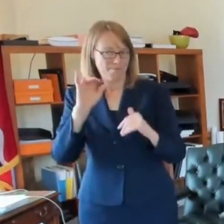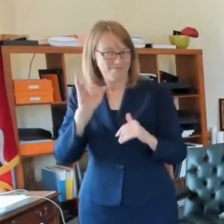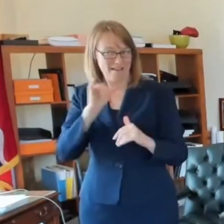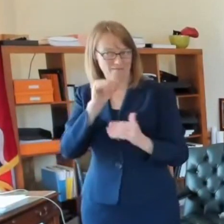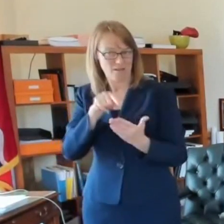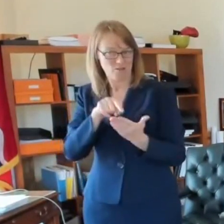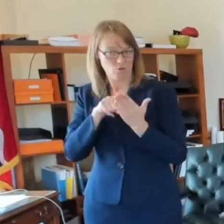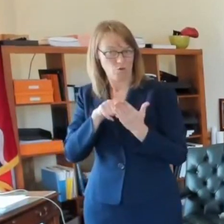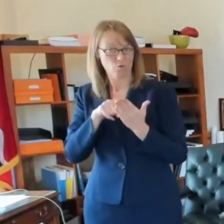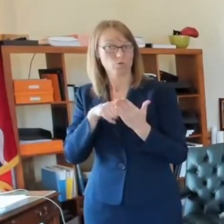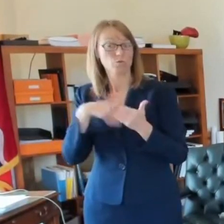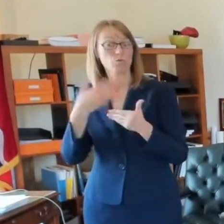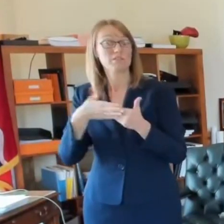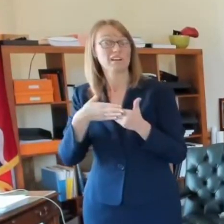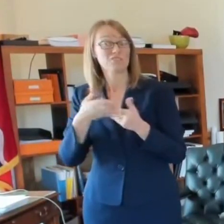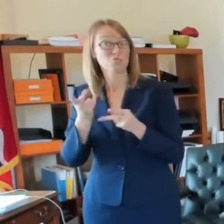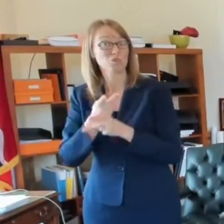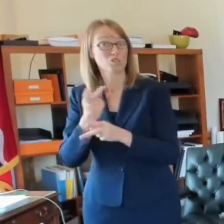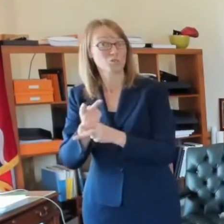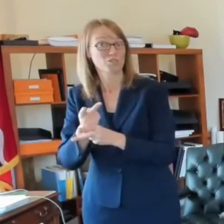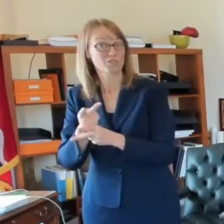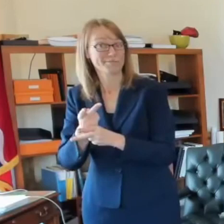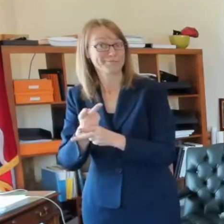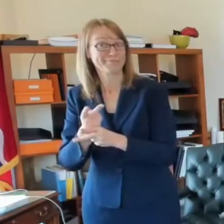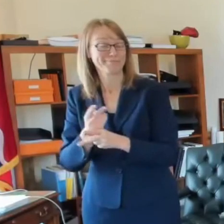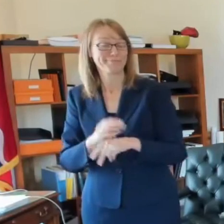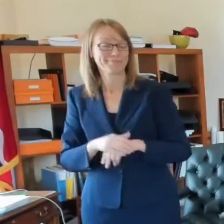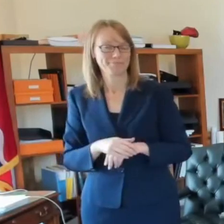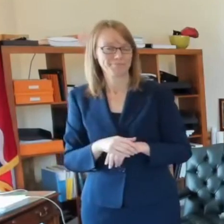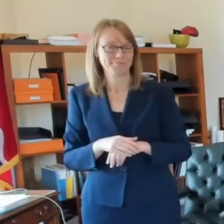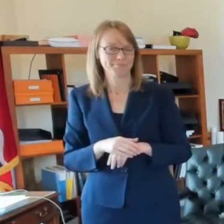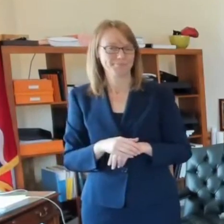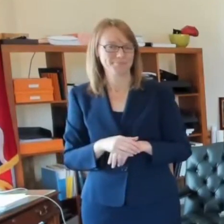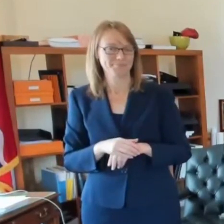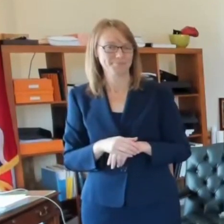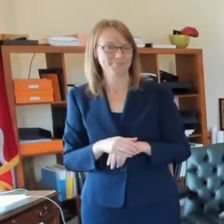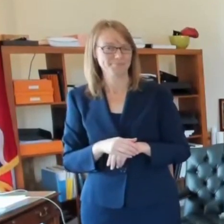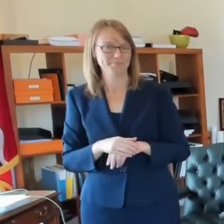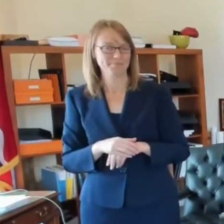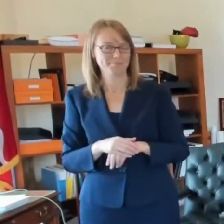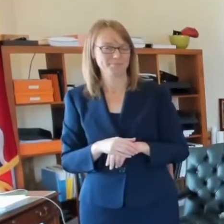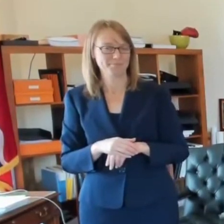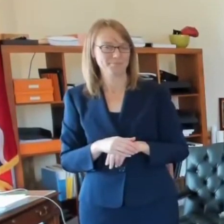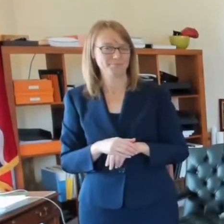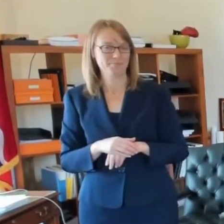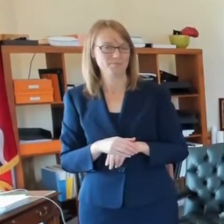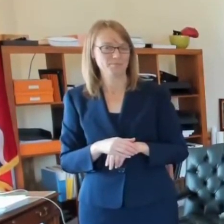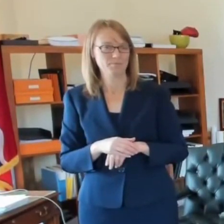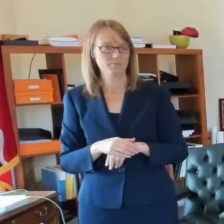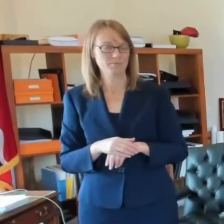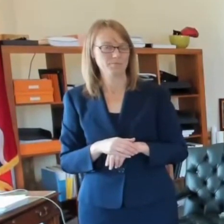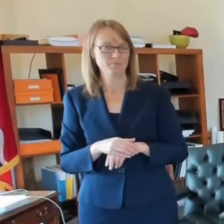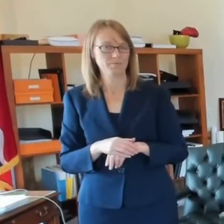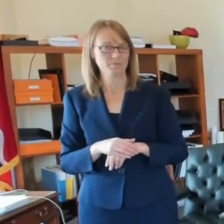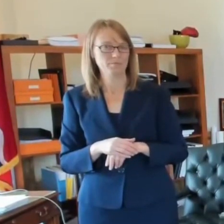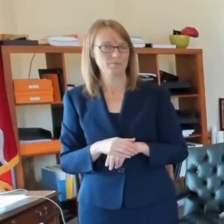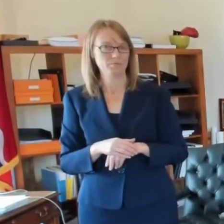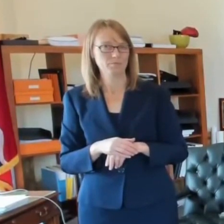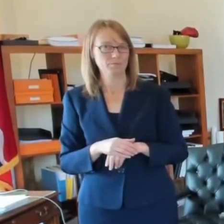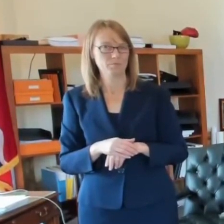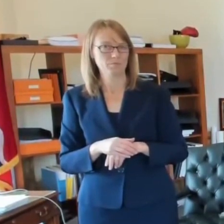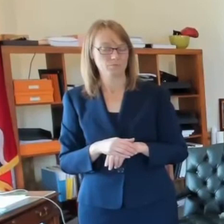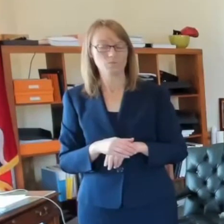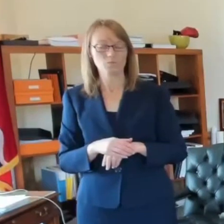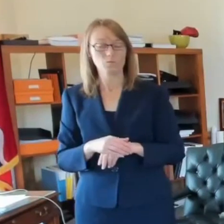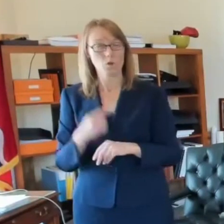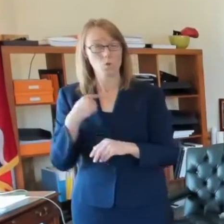precursor of things to come. And when I look at those days where we had 40